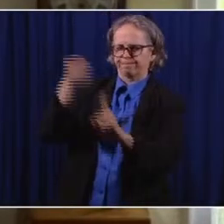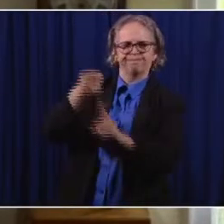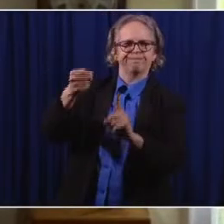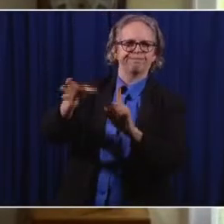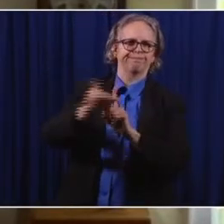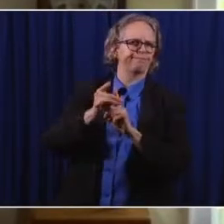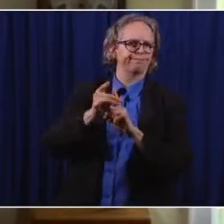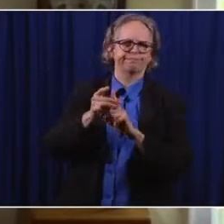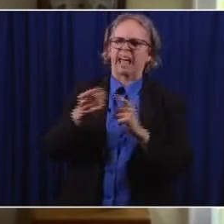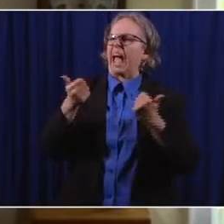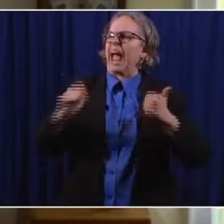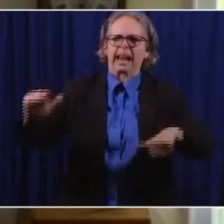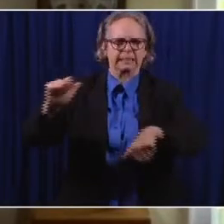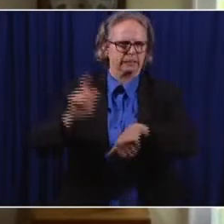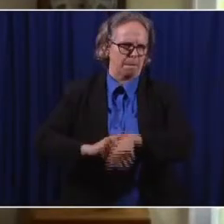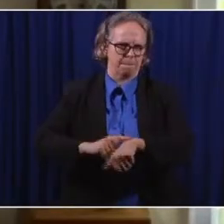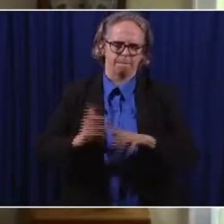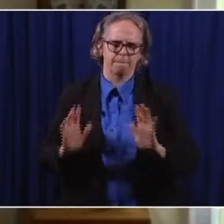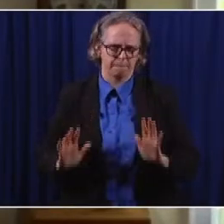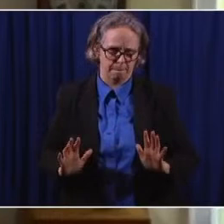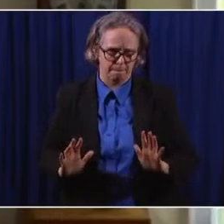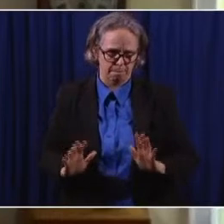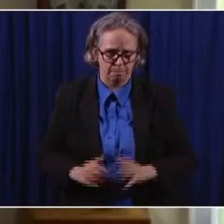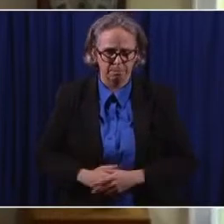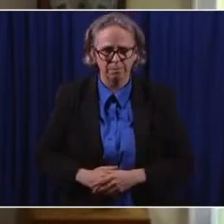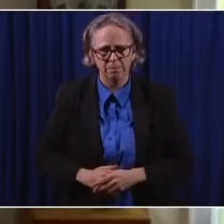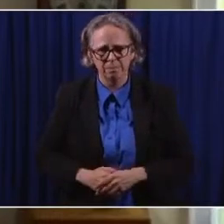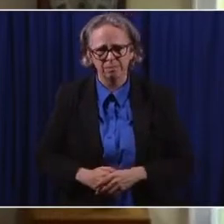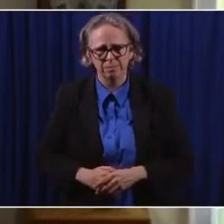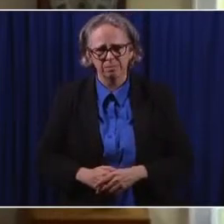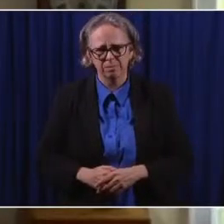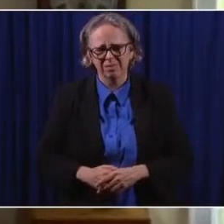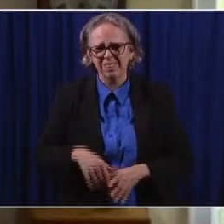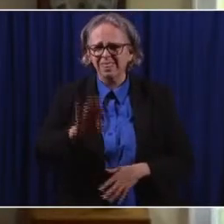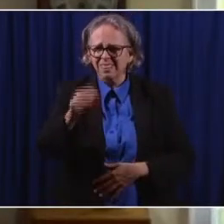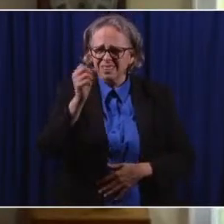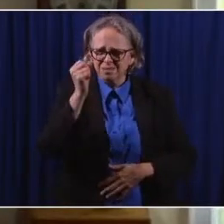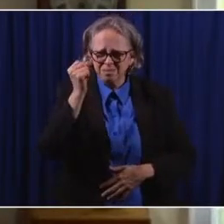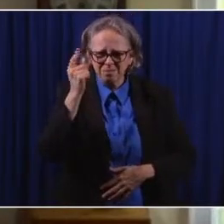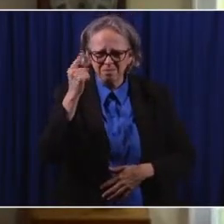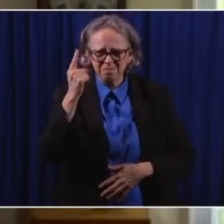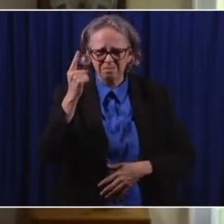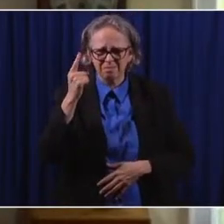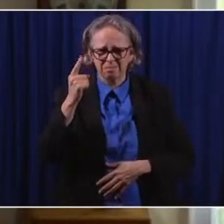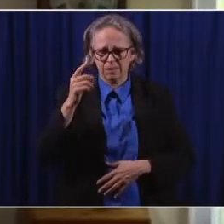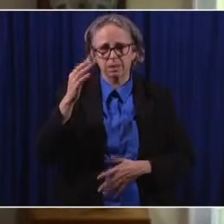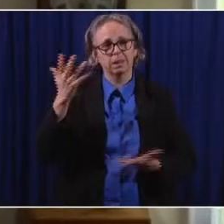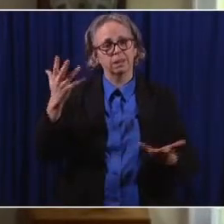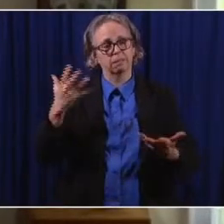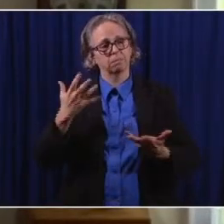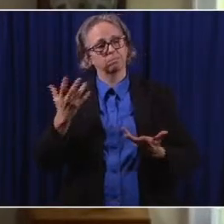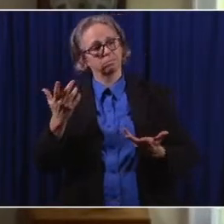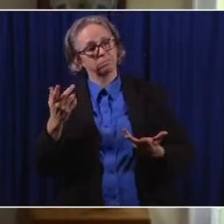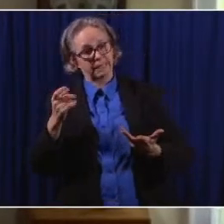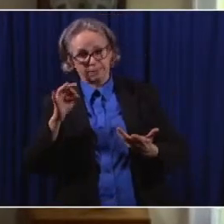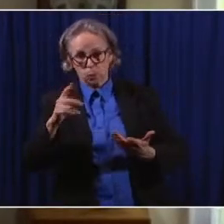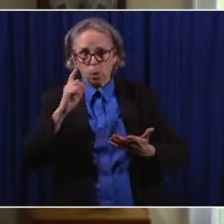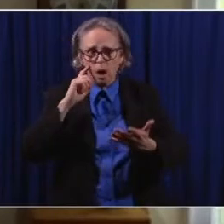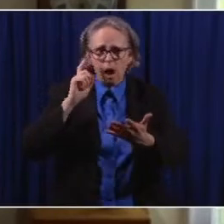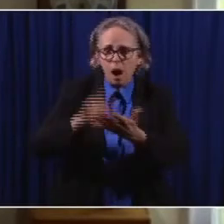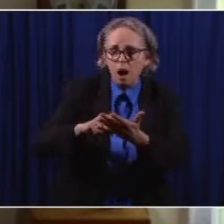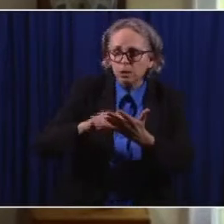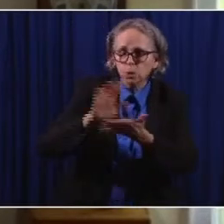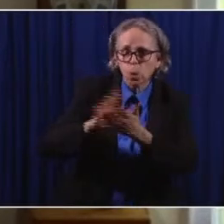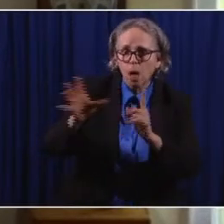figured it out, the parents have, the school has, that this student has a COVID, and they've taken the appropriate action in working with the health department